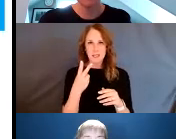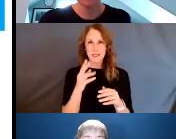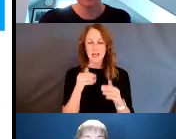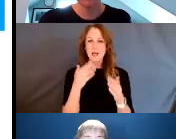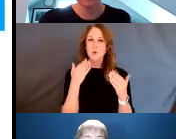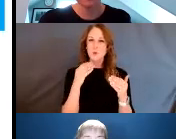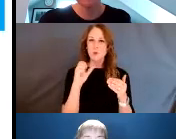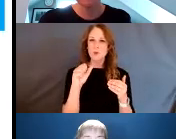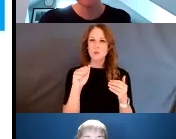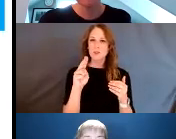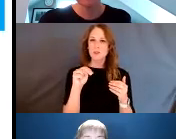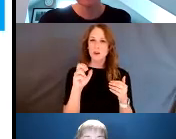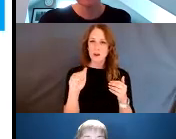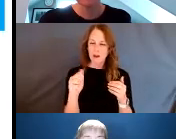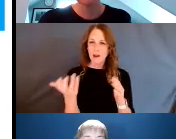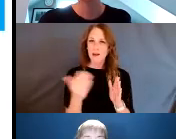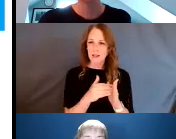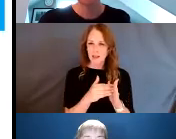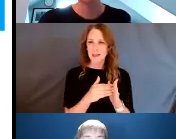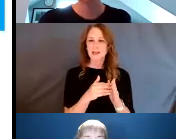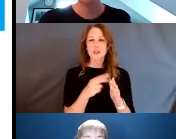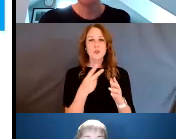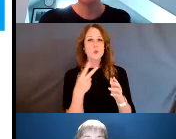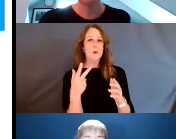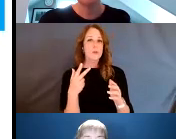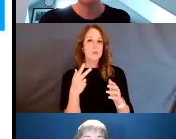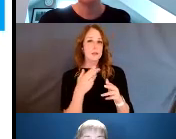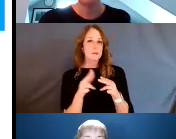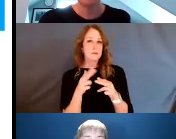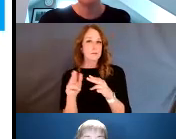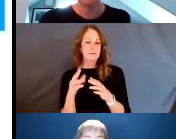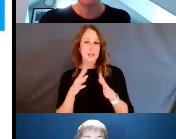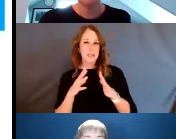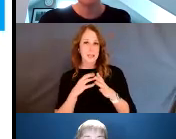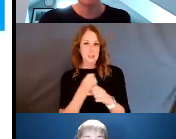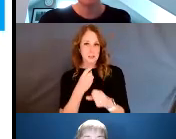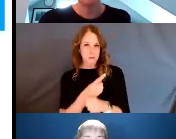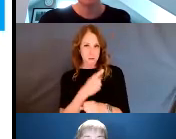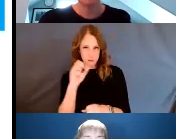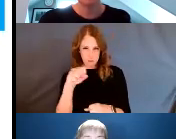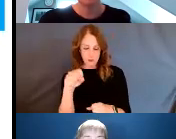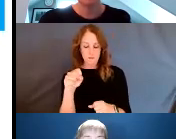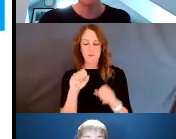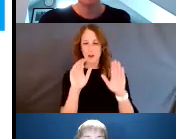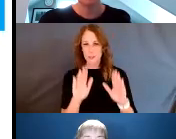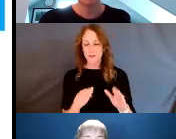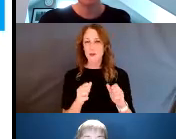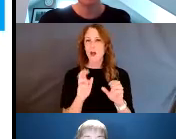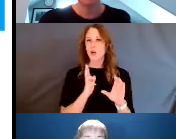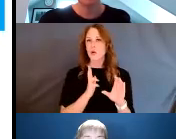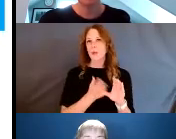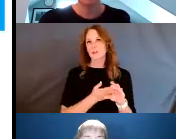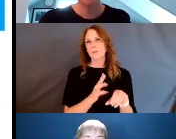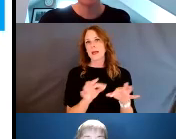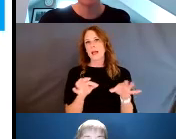This is Yeah. amazing. Perfect. 2 to 3 mini vacations a year. Yeah, that's awesome. Going to bed earlier.